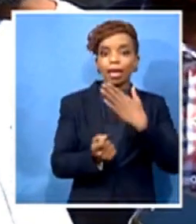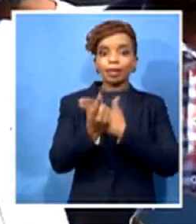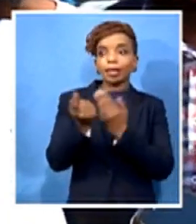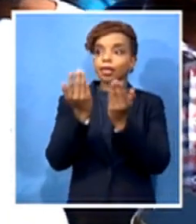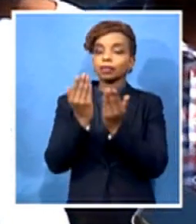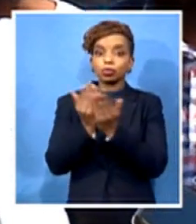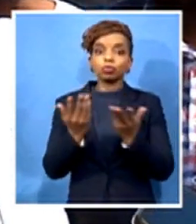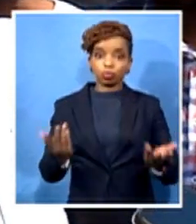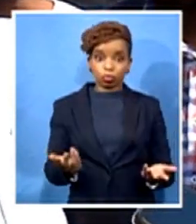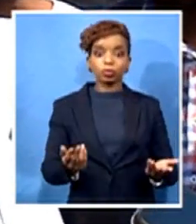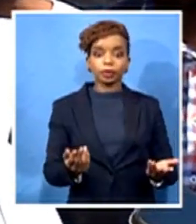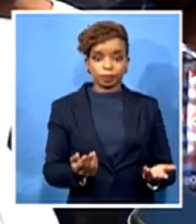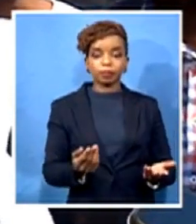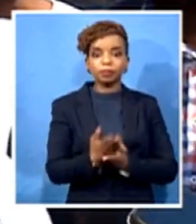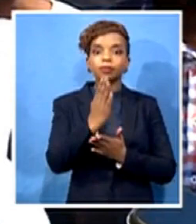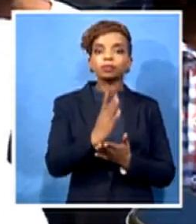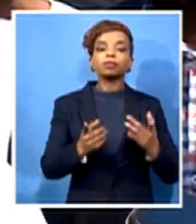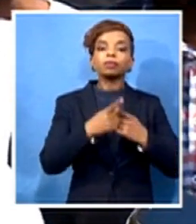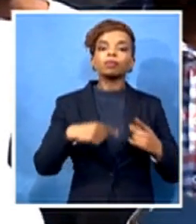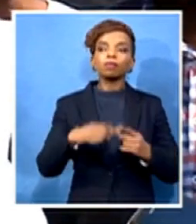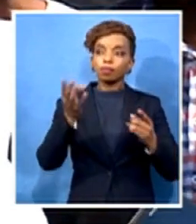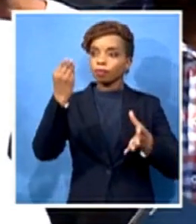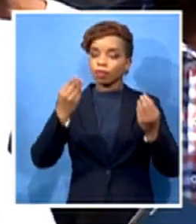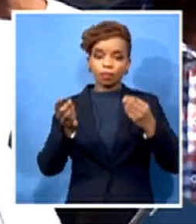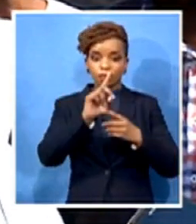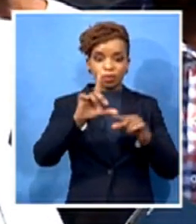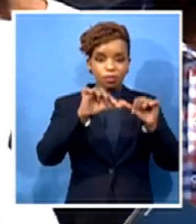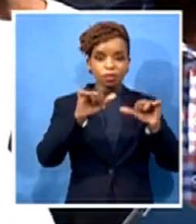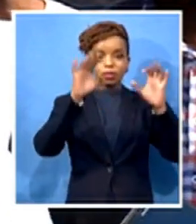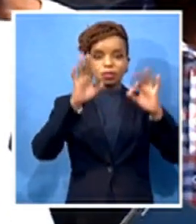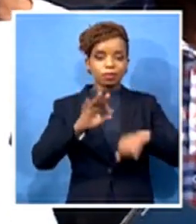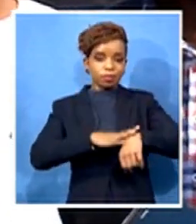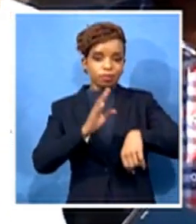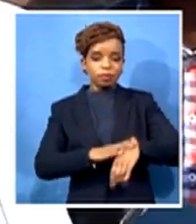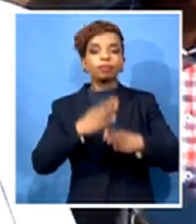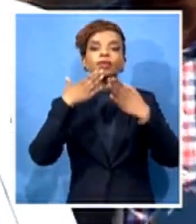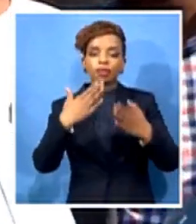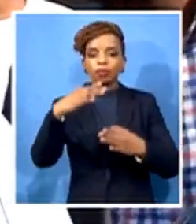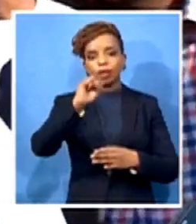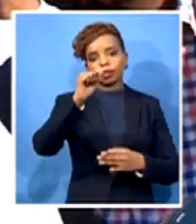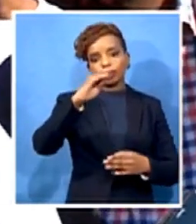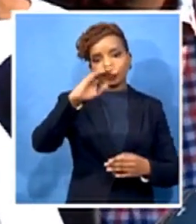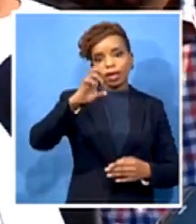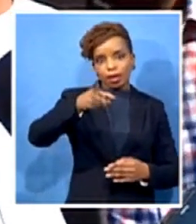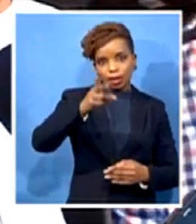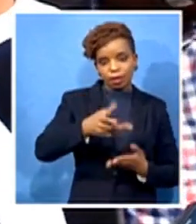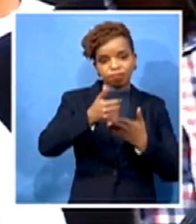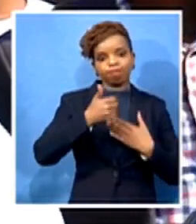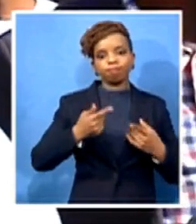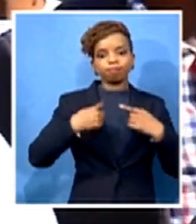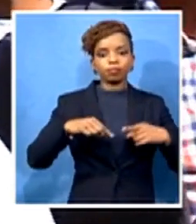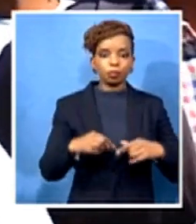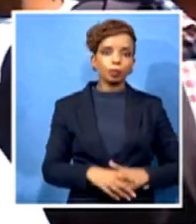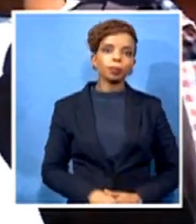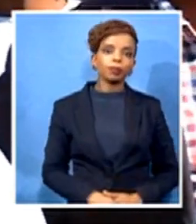that they get messages in time. And thanks to the SABC again for assisting us. And also maybe let's go back into some children